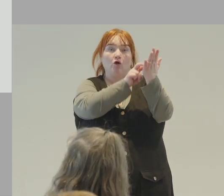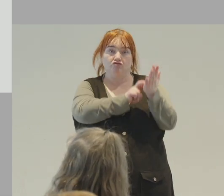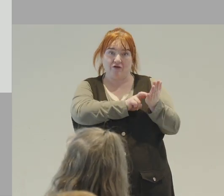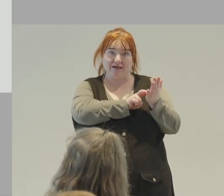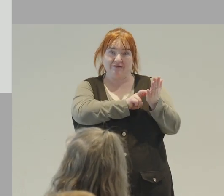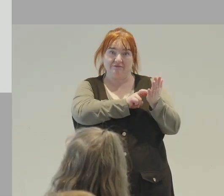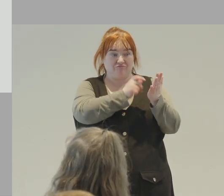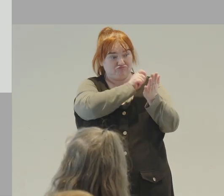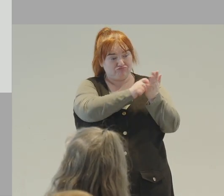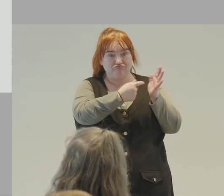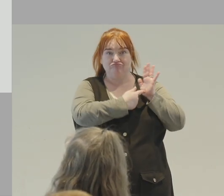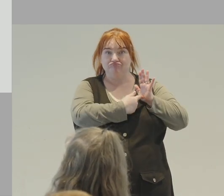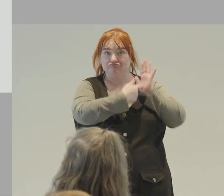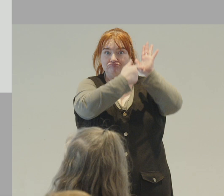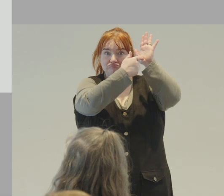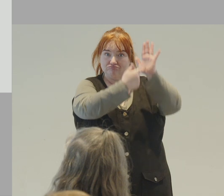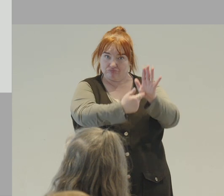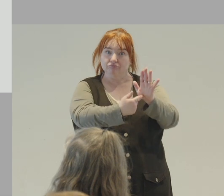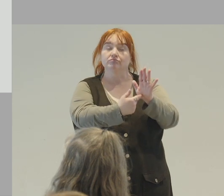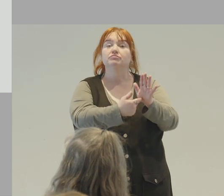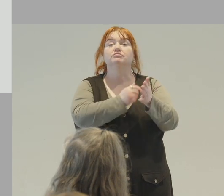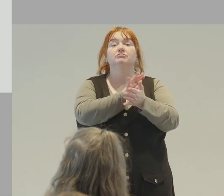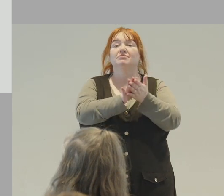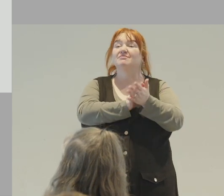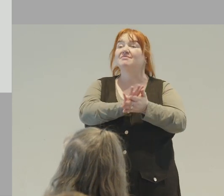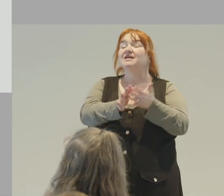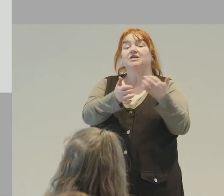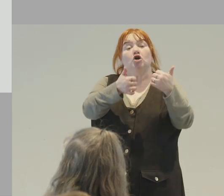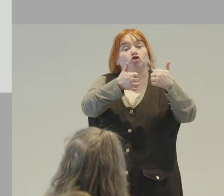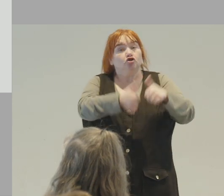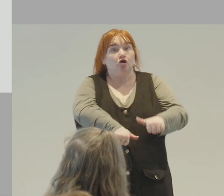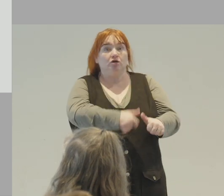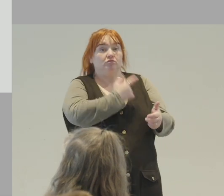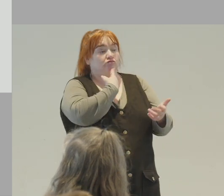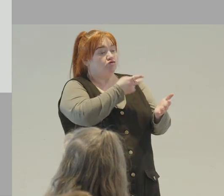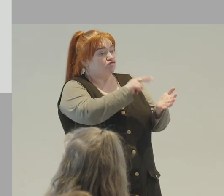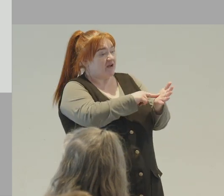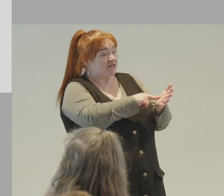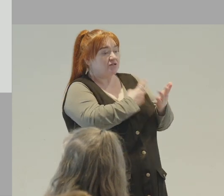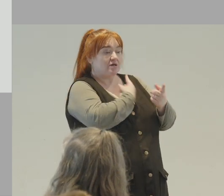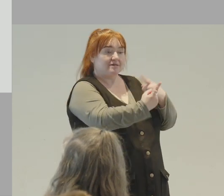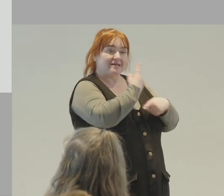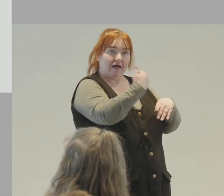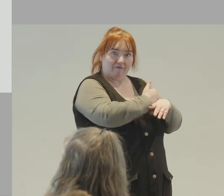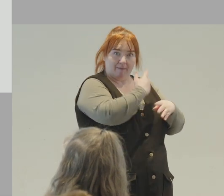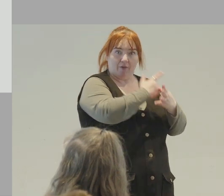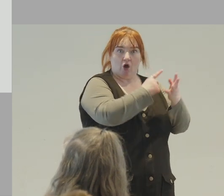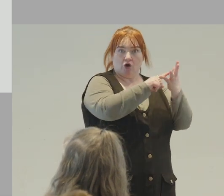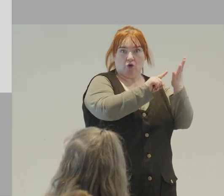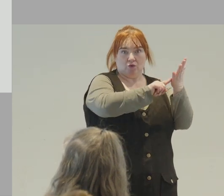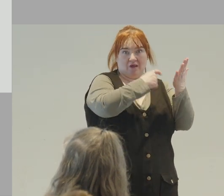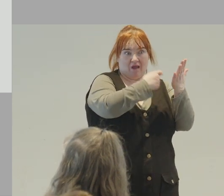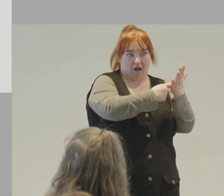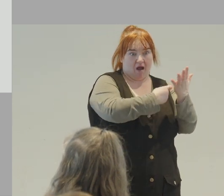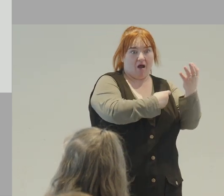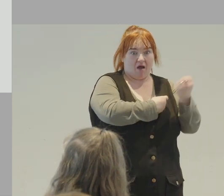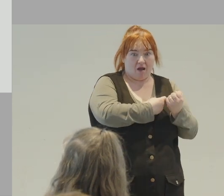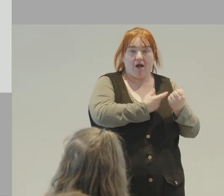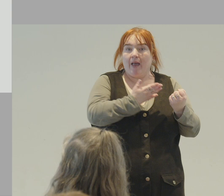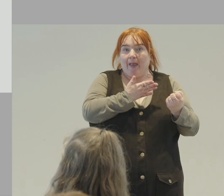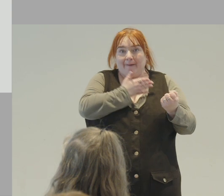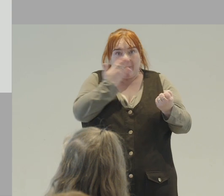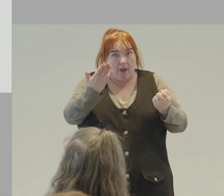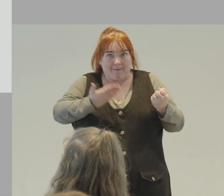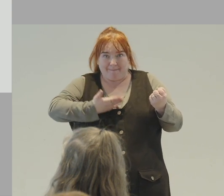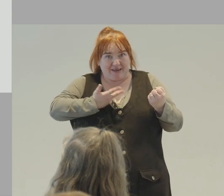have, they've just registered as self-employed, so they just got their unique taxpayer reference number. They don't have a business plan, or they have a very